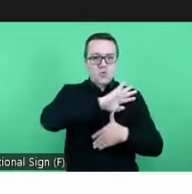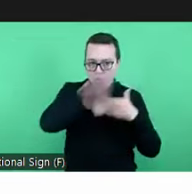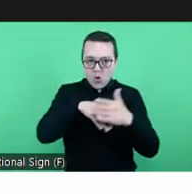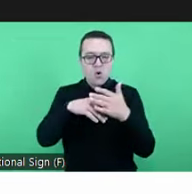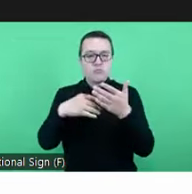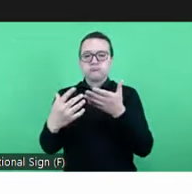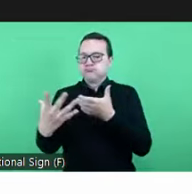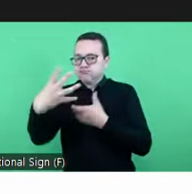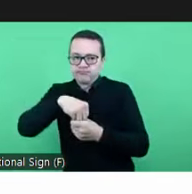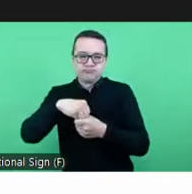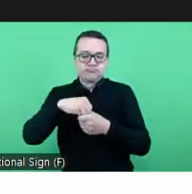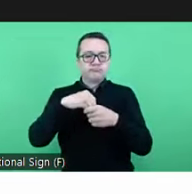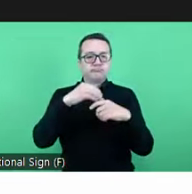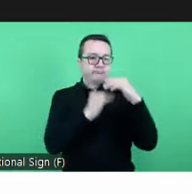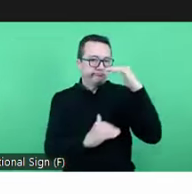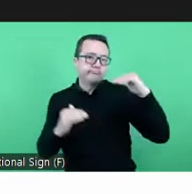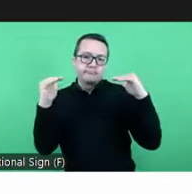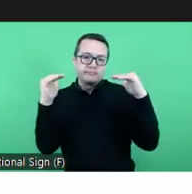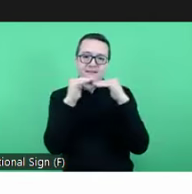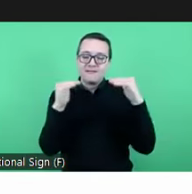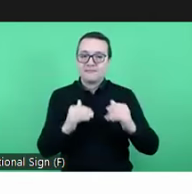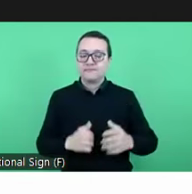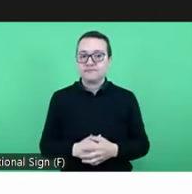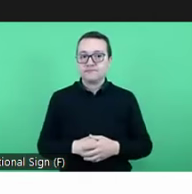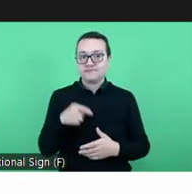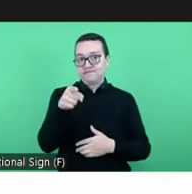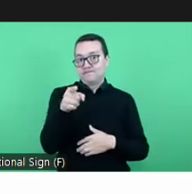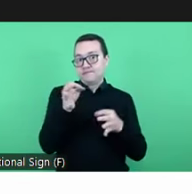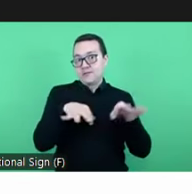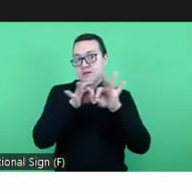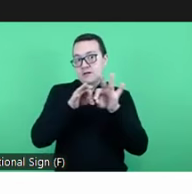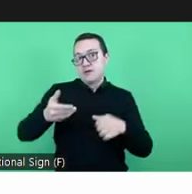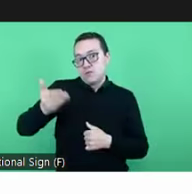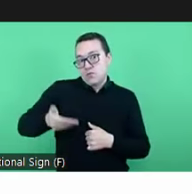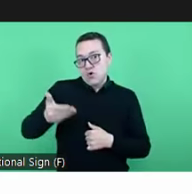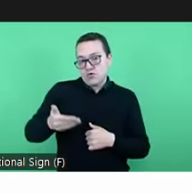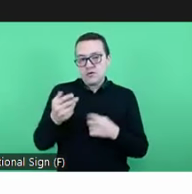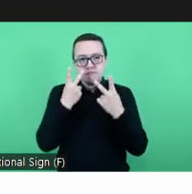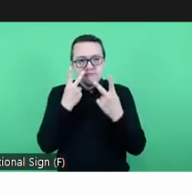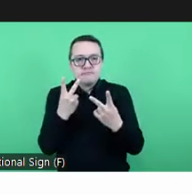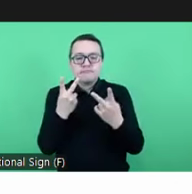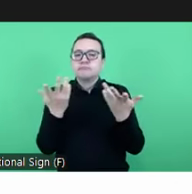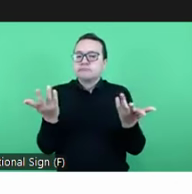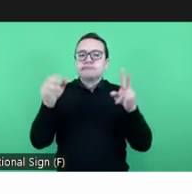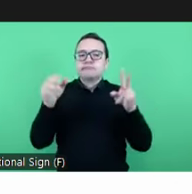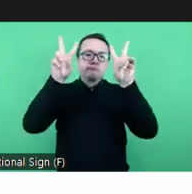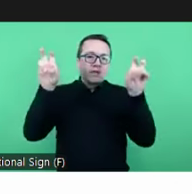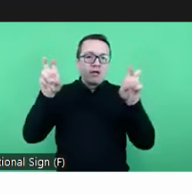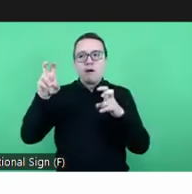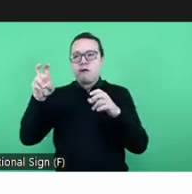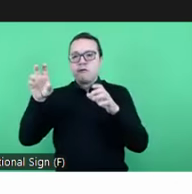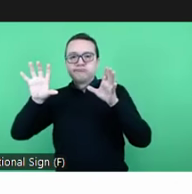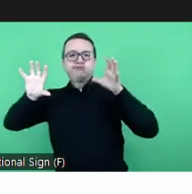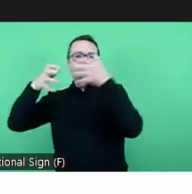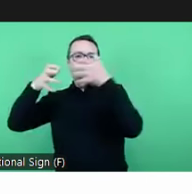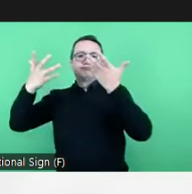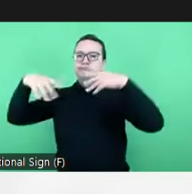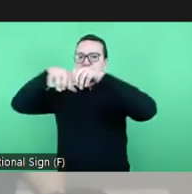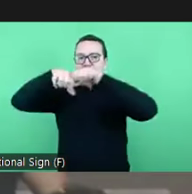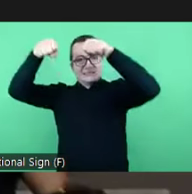importantes e estão universality, sempre presentes em todas as entirety, decisões que and são equity. tomadas And no nosso they are sistema. always the guiding